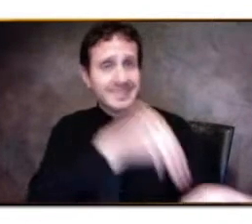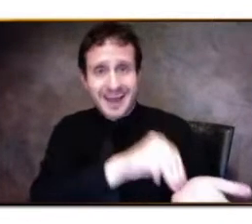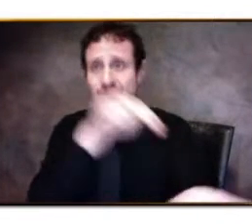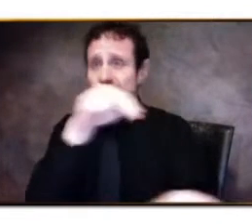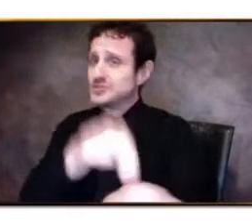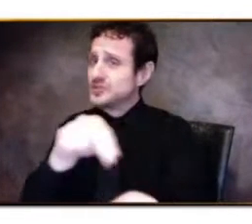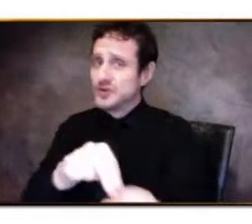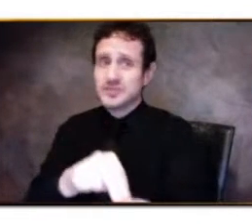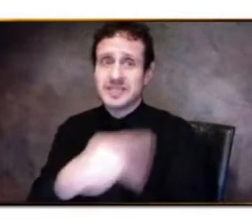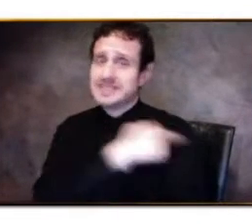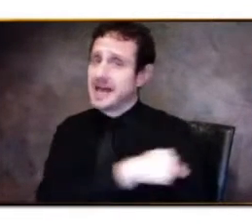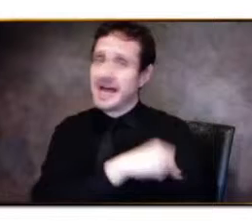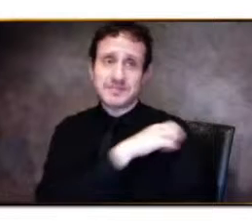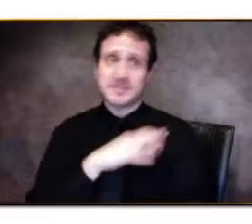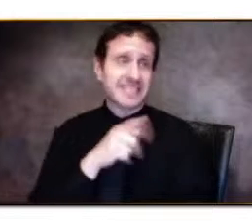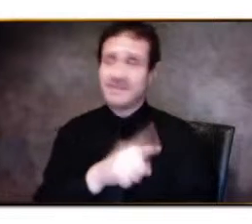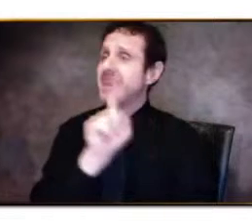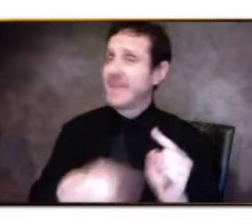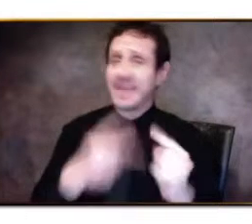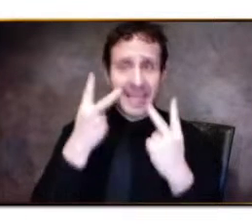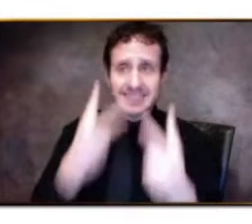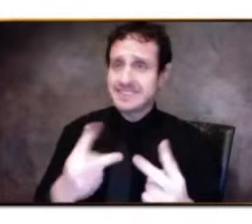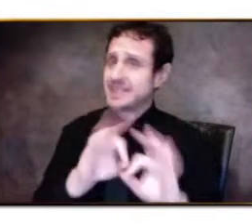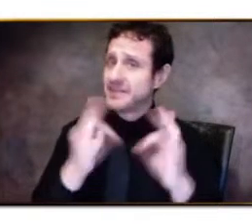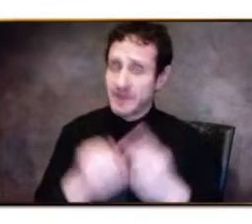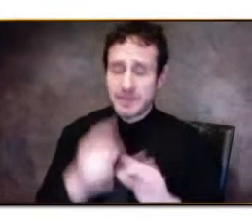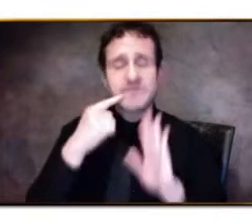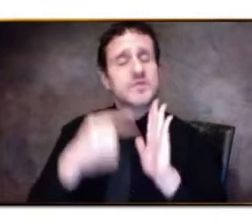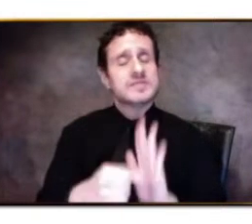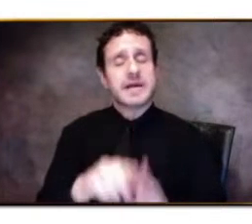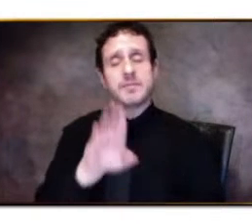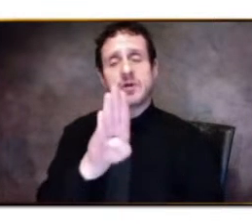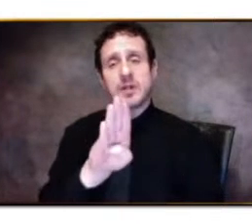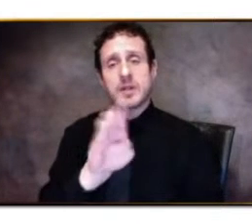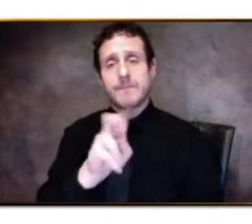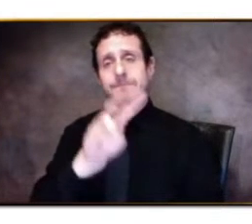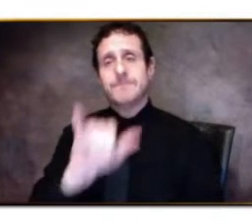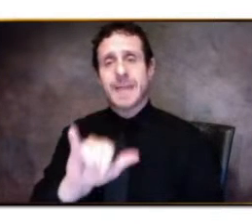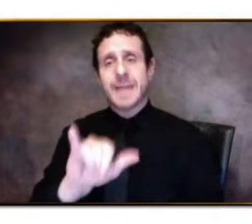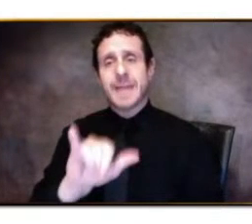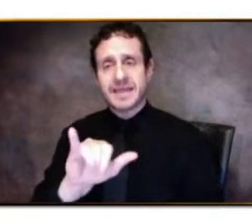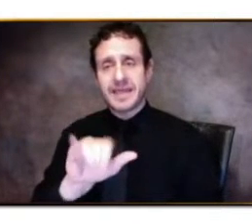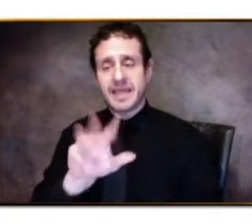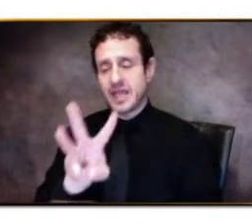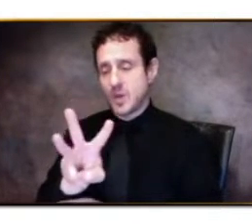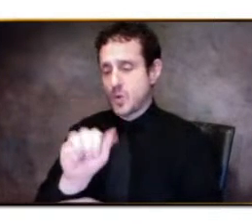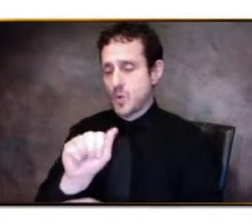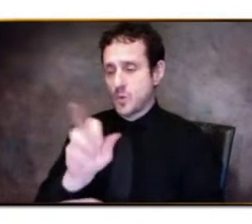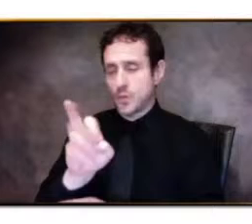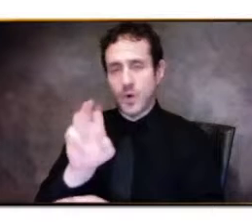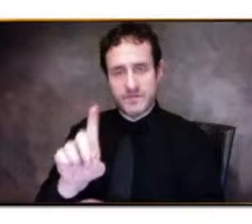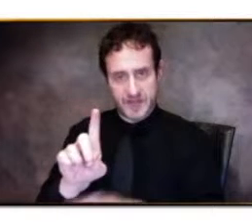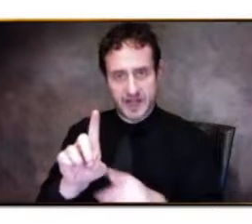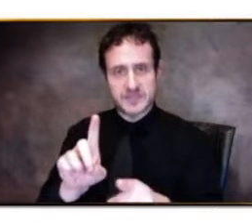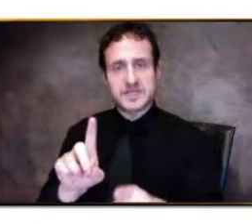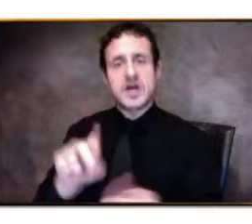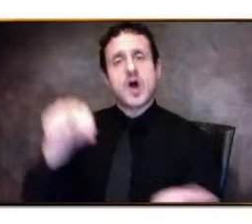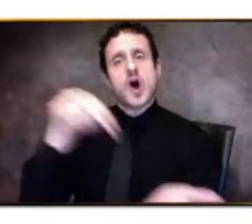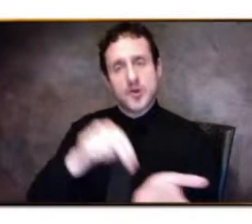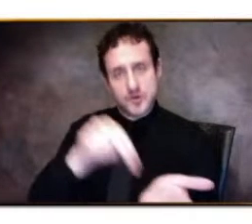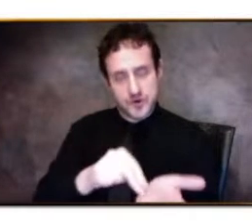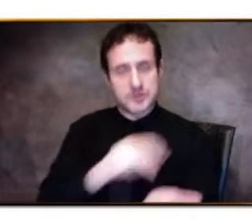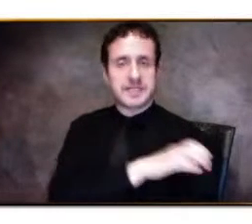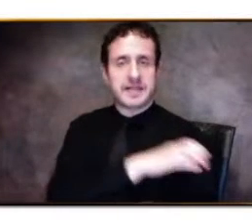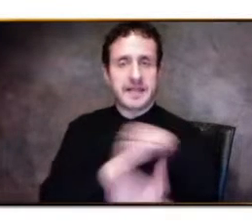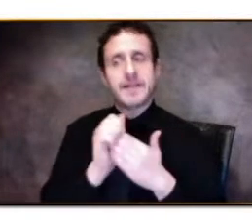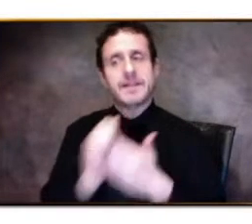times. People like Becky Walfeld, the registered nurse clinical lead at Unity Point Health's